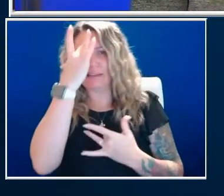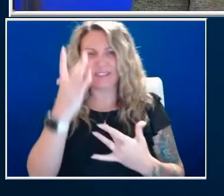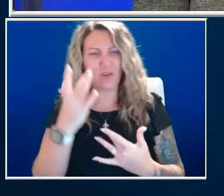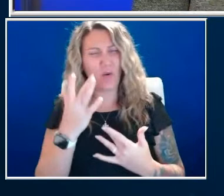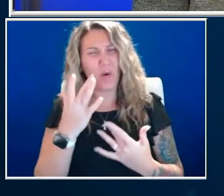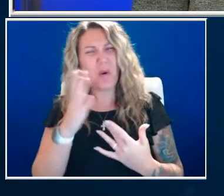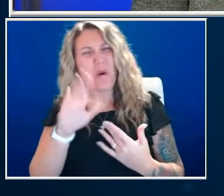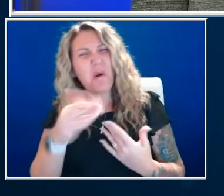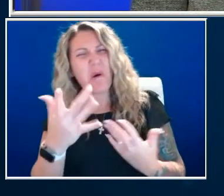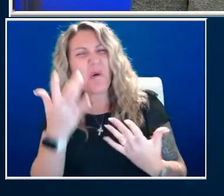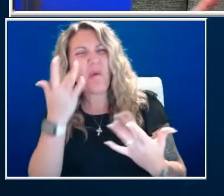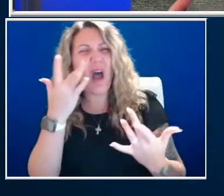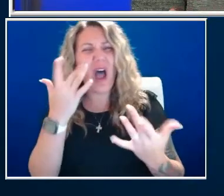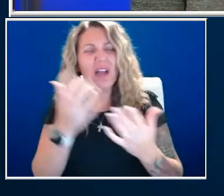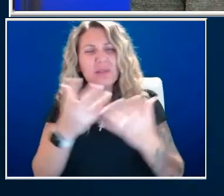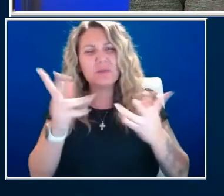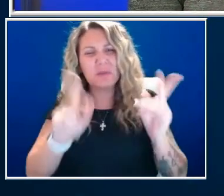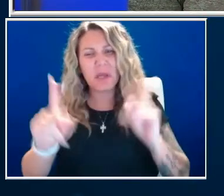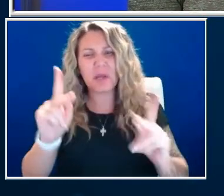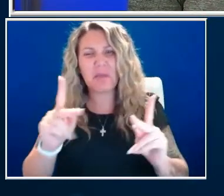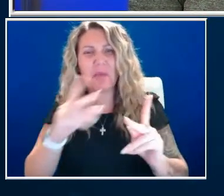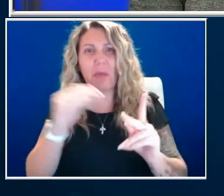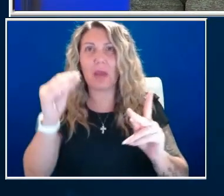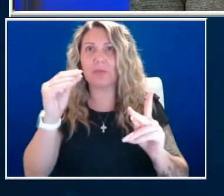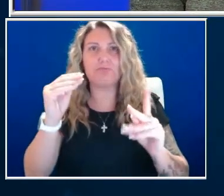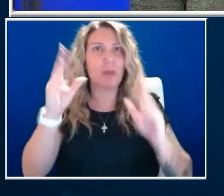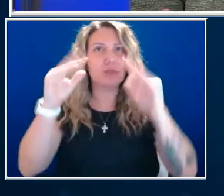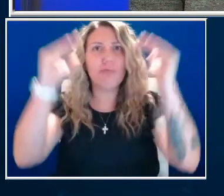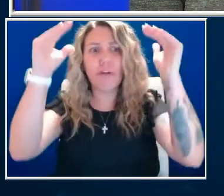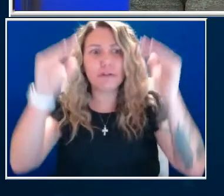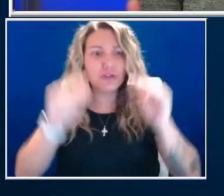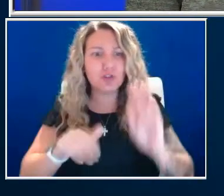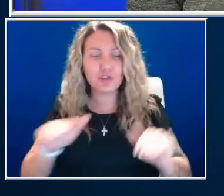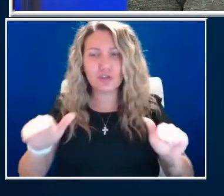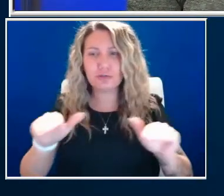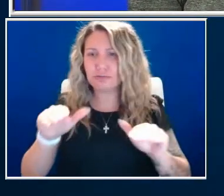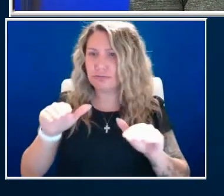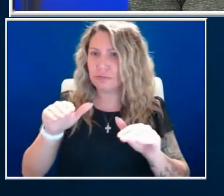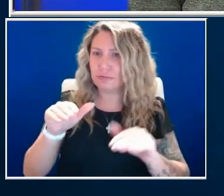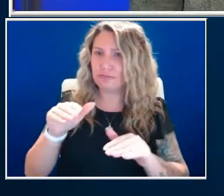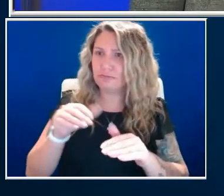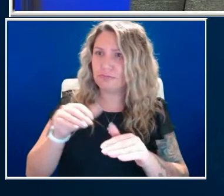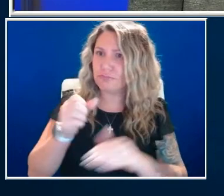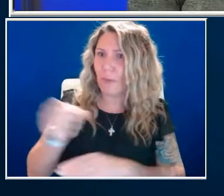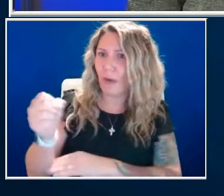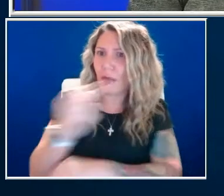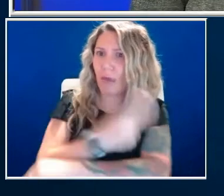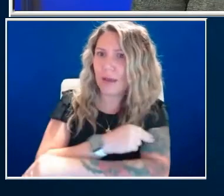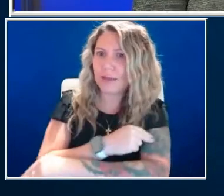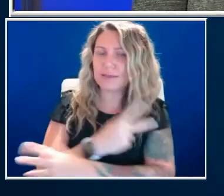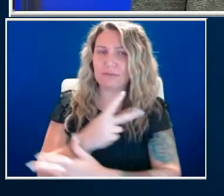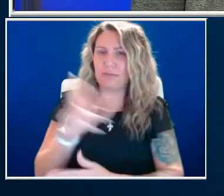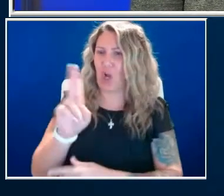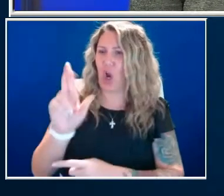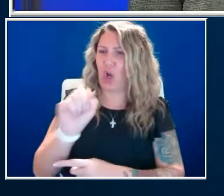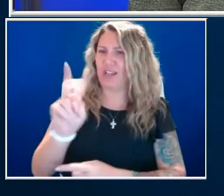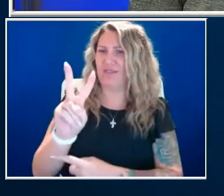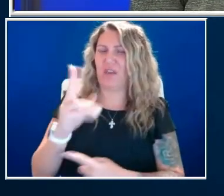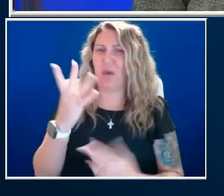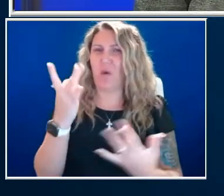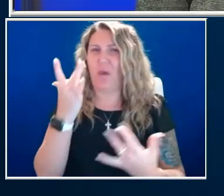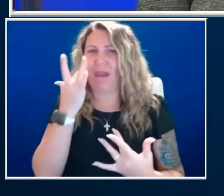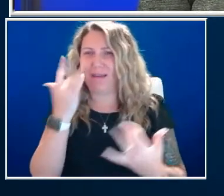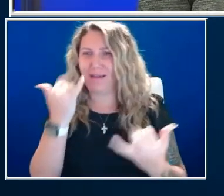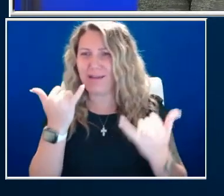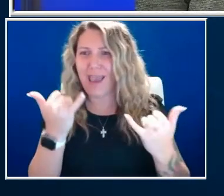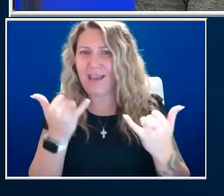and children, in the hospital, in the ICU? Why RSV? Why now? Yeah. Why so severe? Yeah, there's a lot of